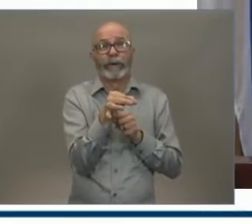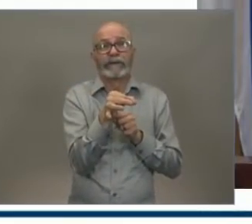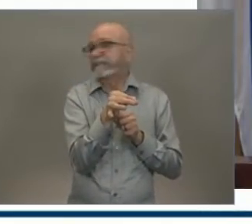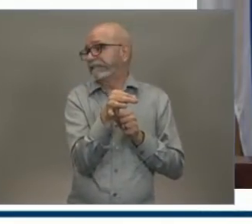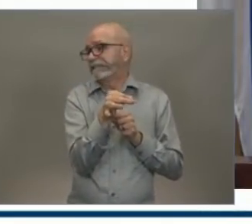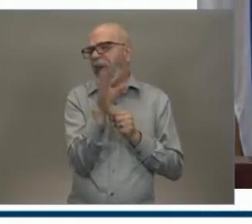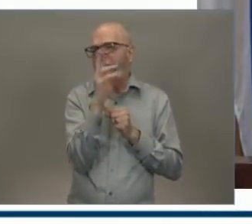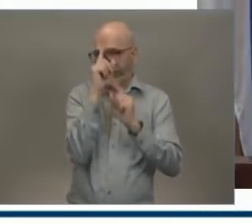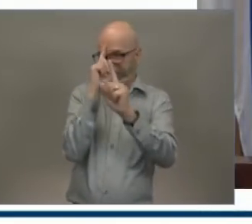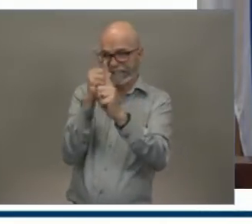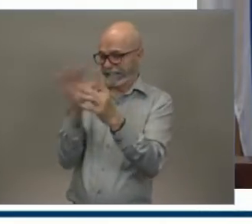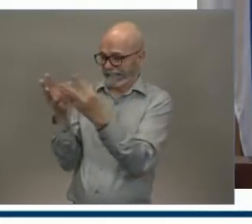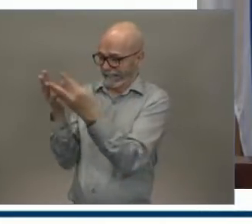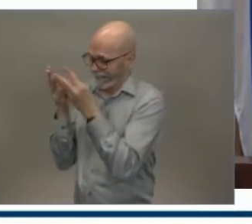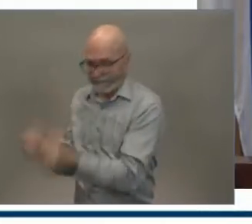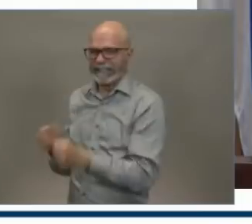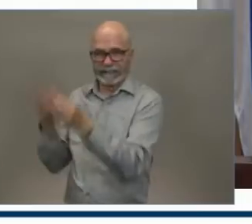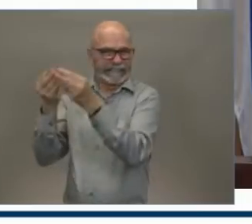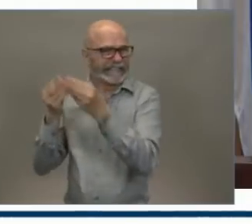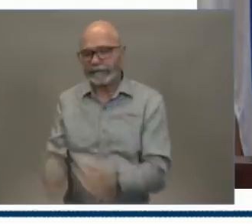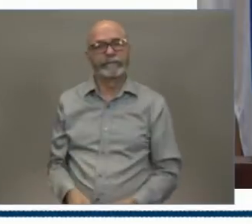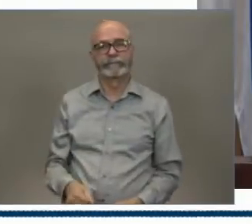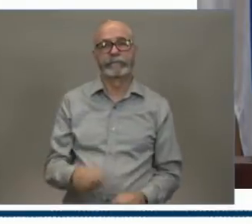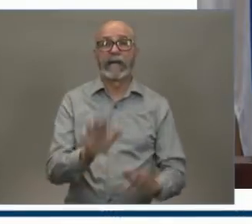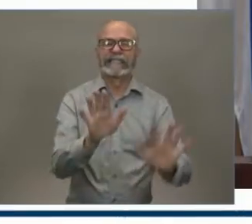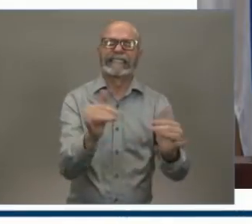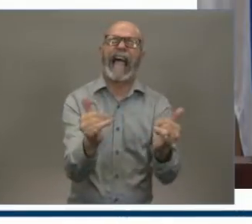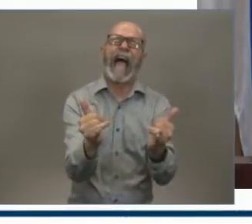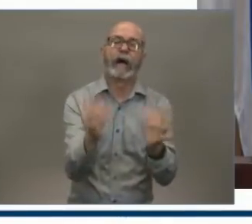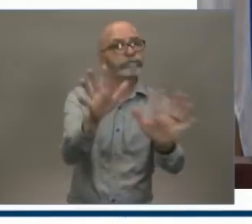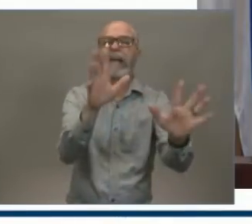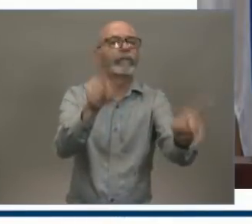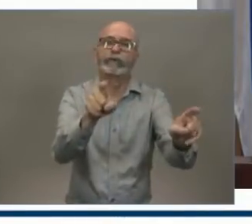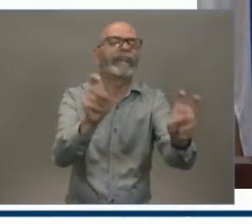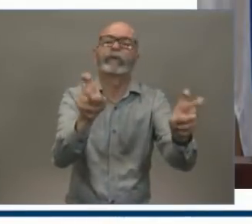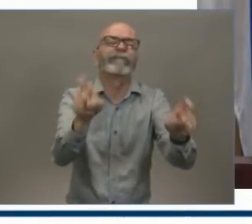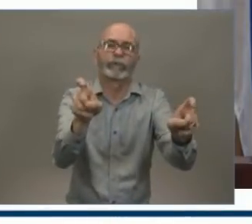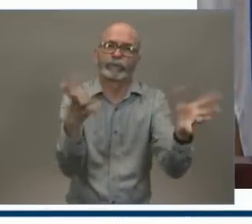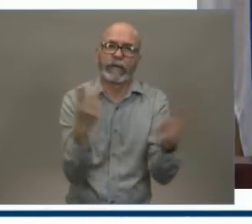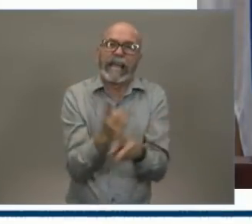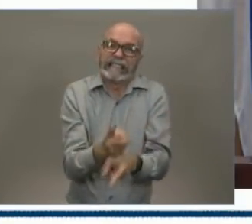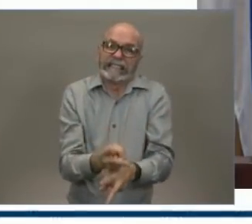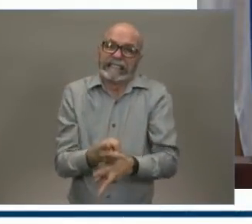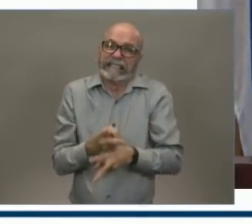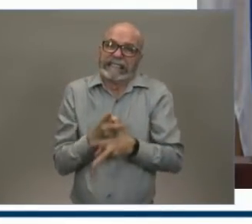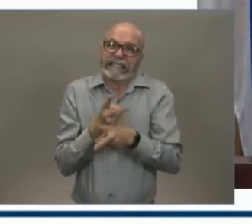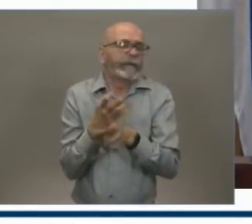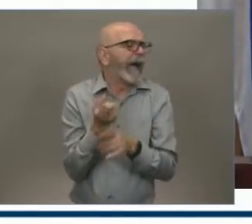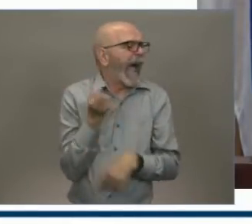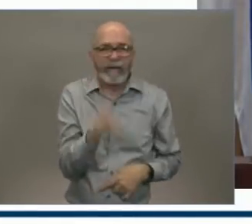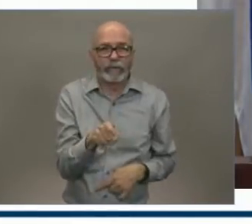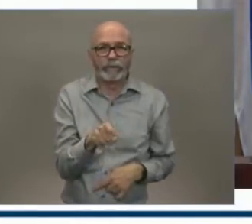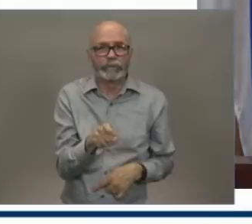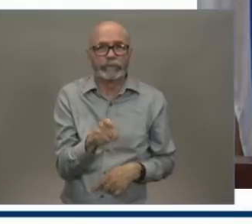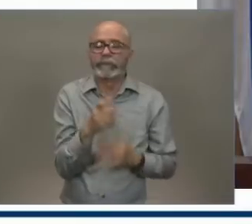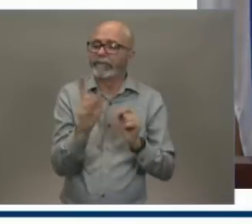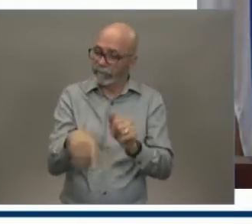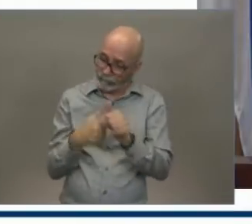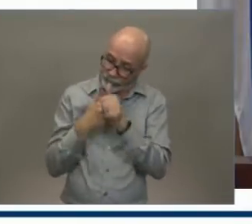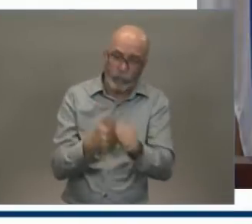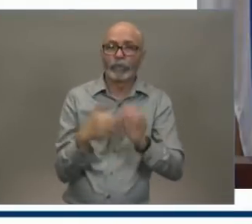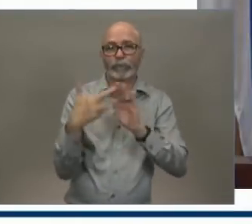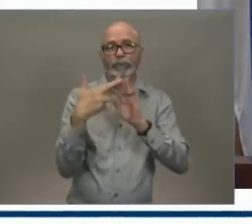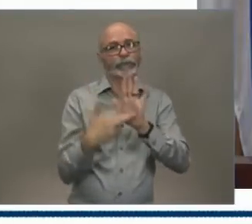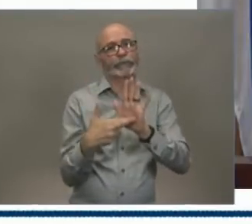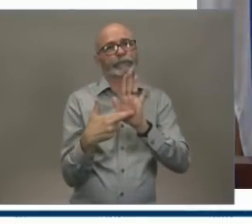than ever, we have to hold the line. We need to continue to follow the public health protocols as we continue to